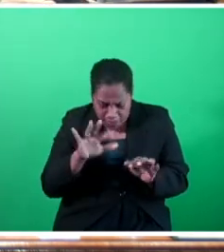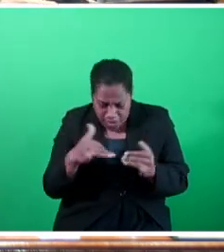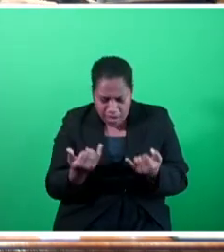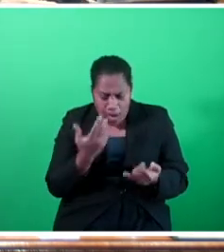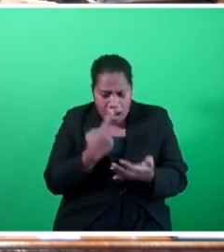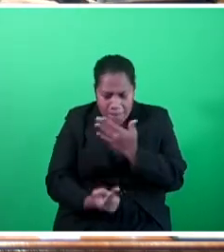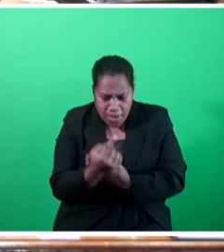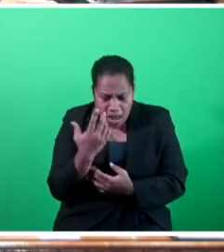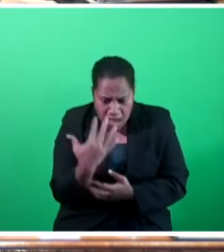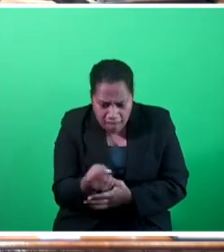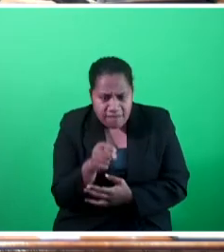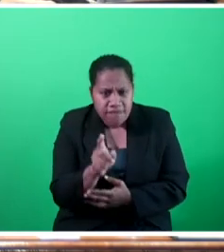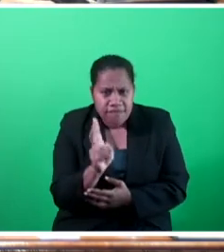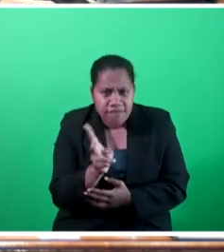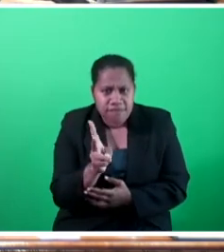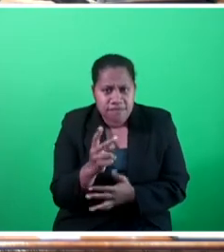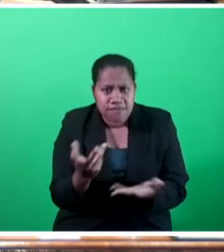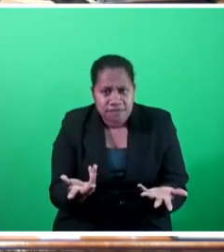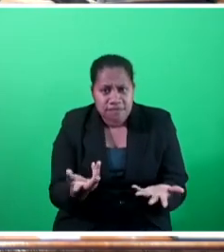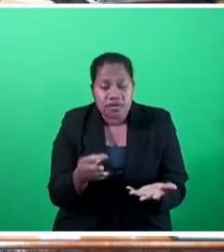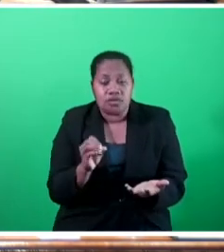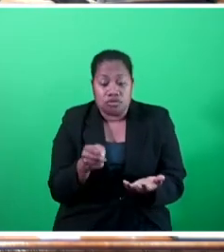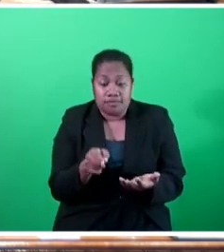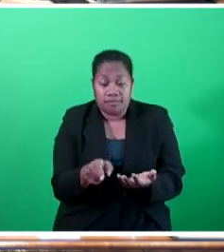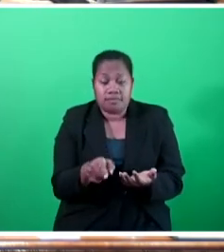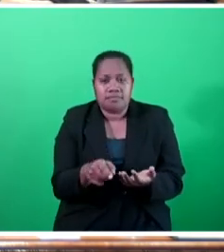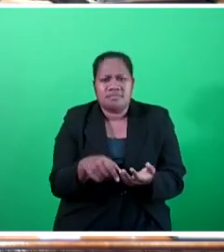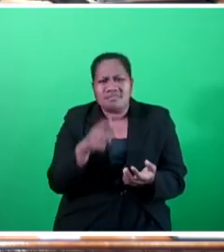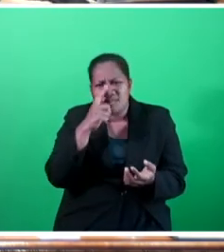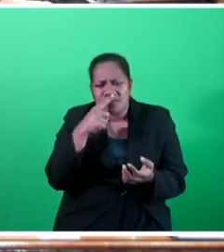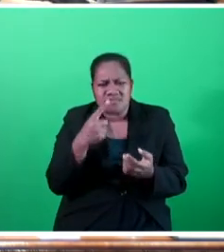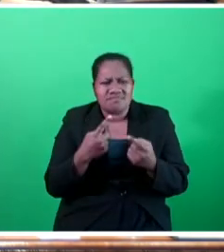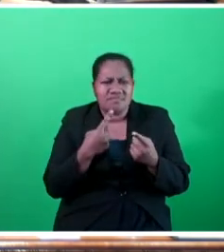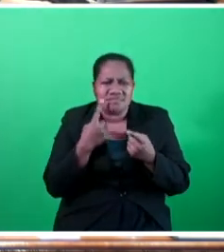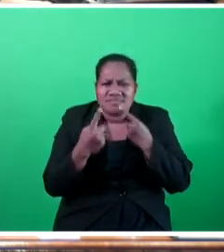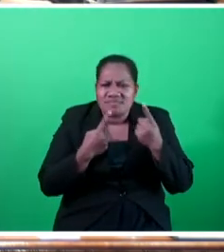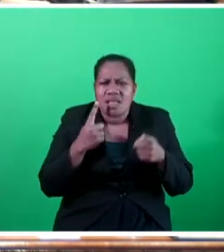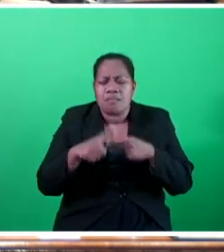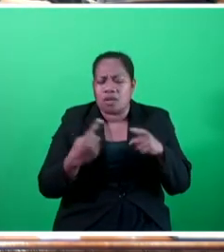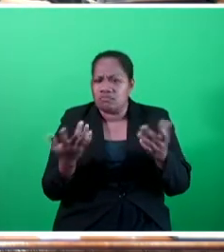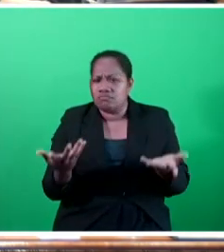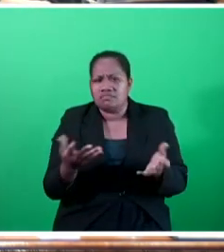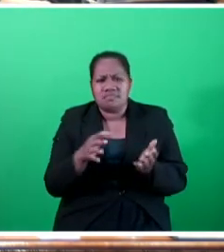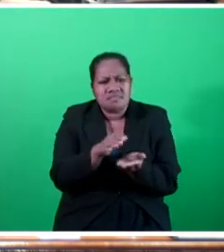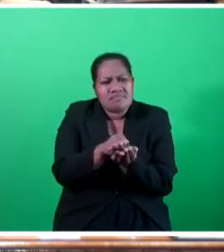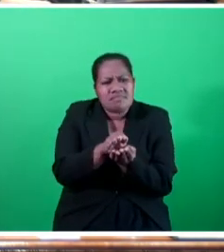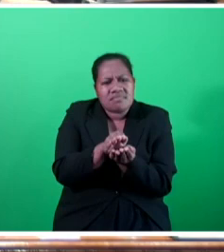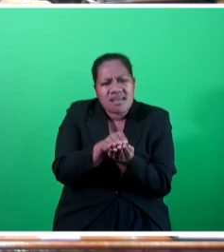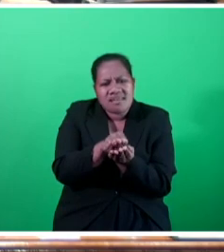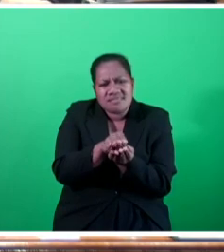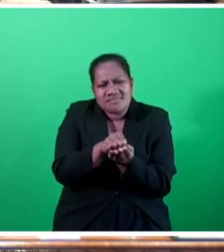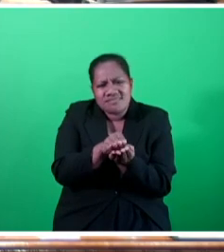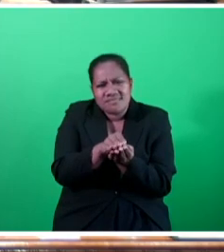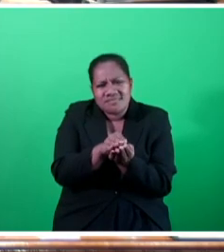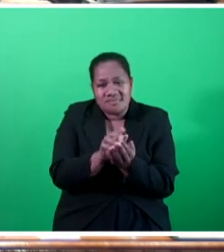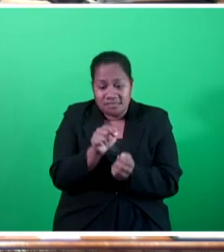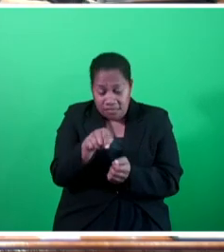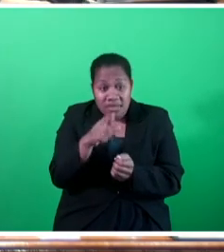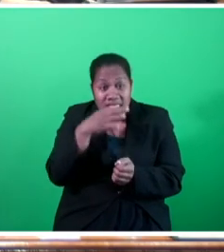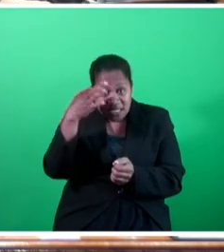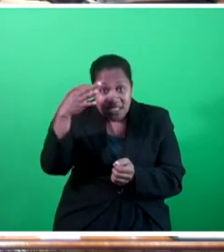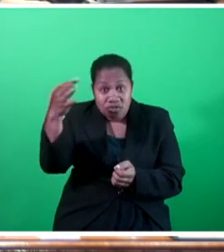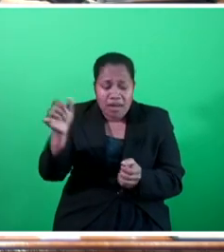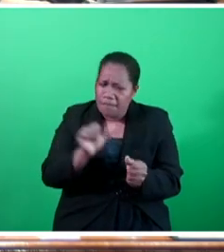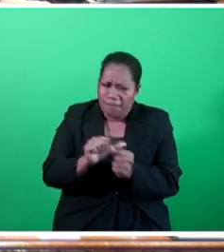about a lot of people are commenting about the kai. You know, the Sayed-Khaiyum River kai is the best kai. It's better than the river